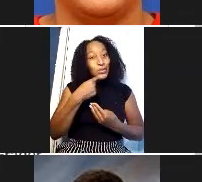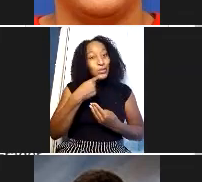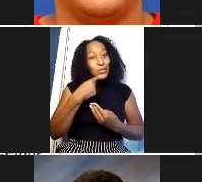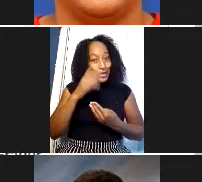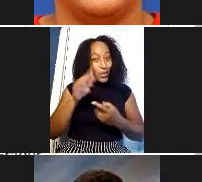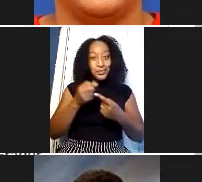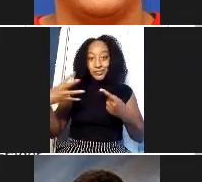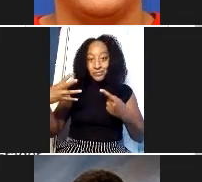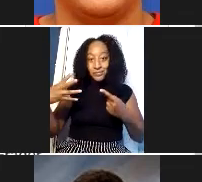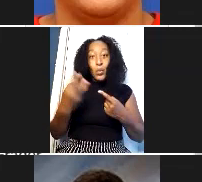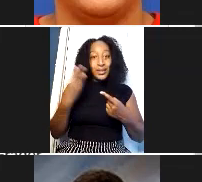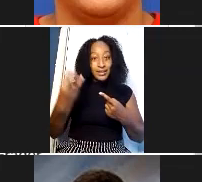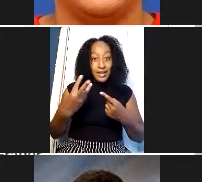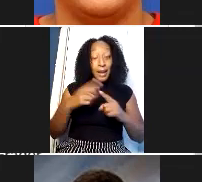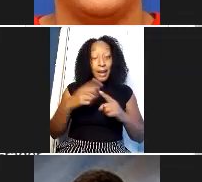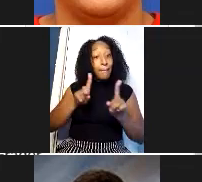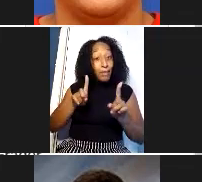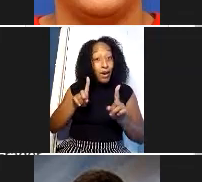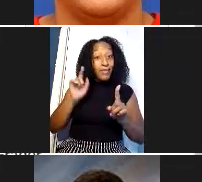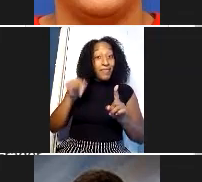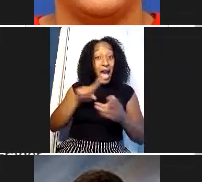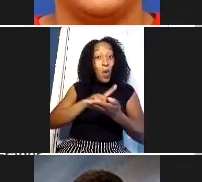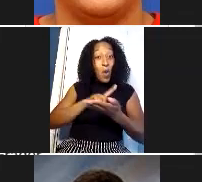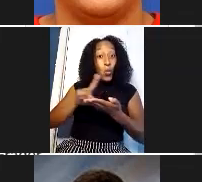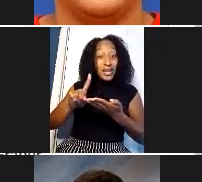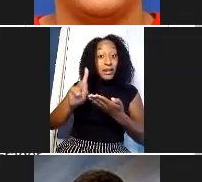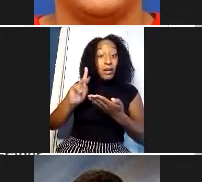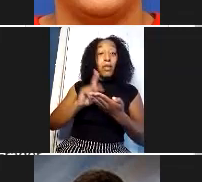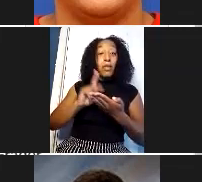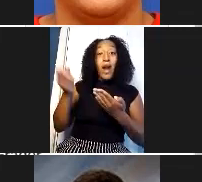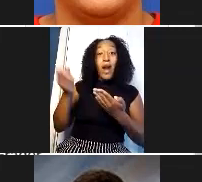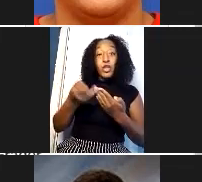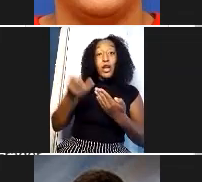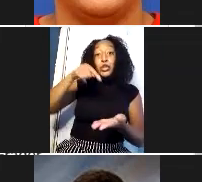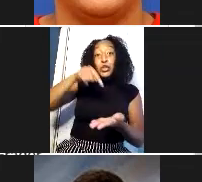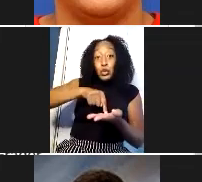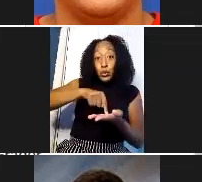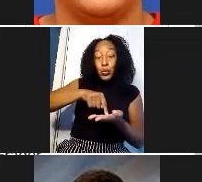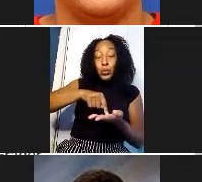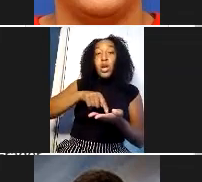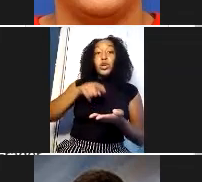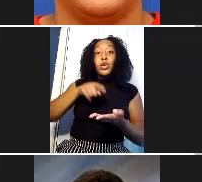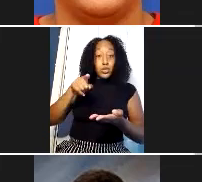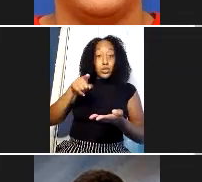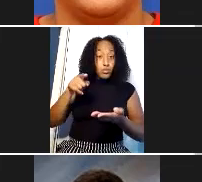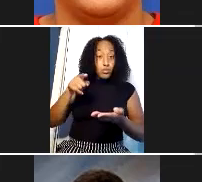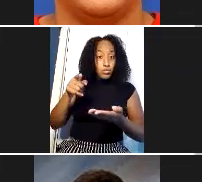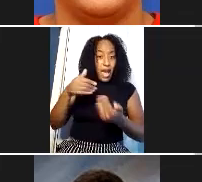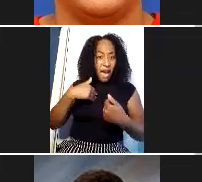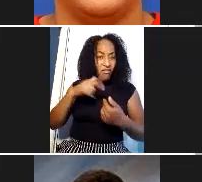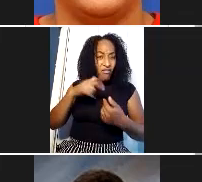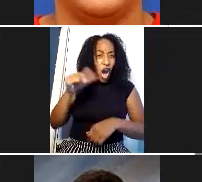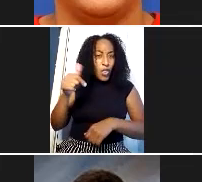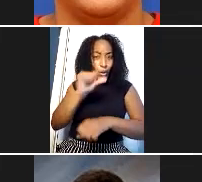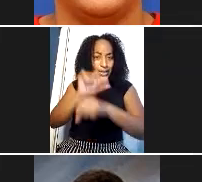the project, are we just working on the project or will we have other assignments also due at the same time? You're talking about what? You said you're